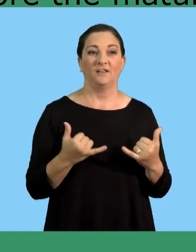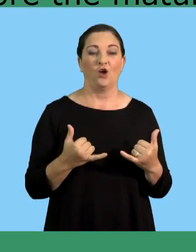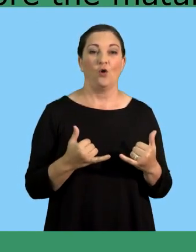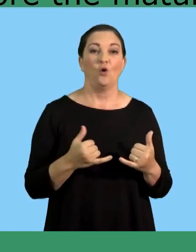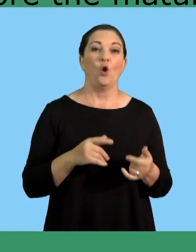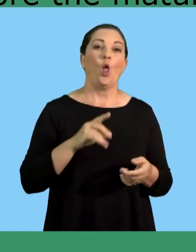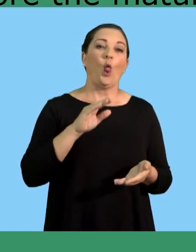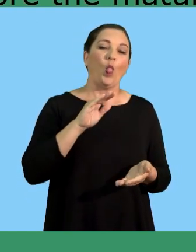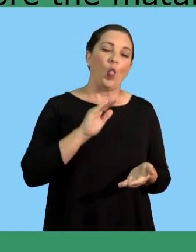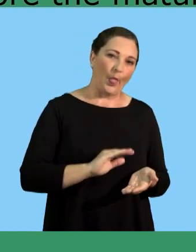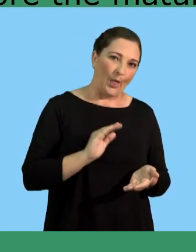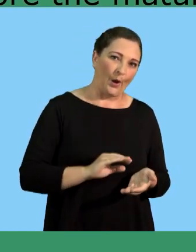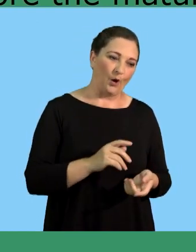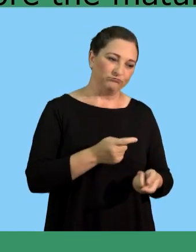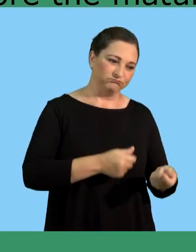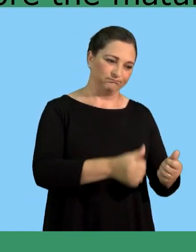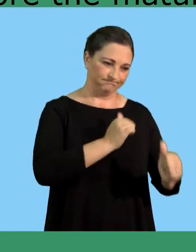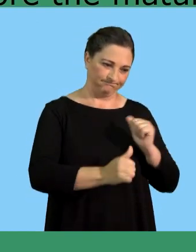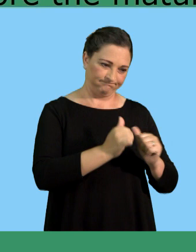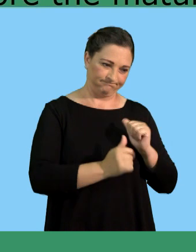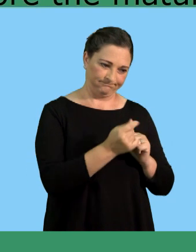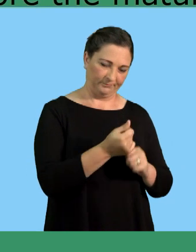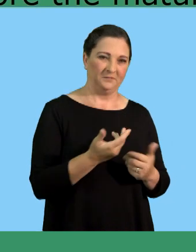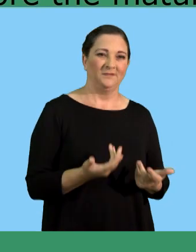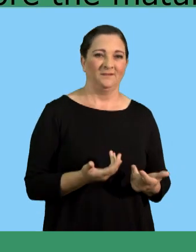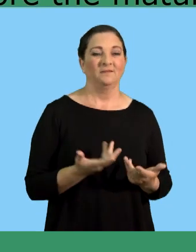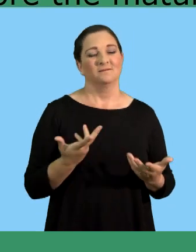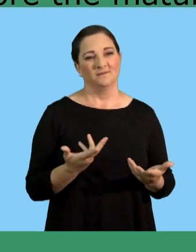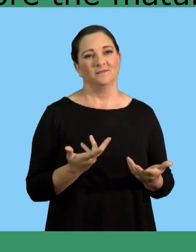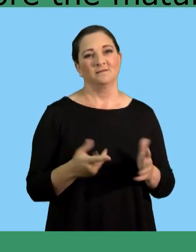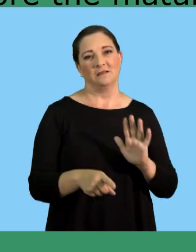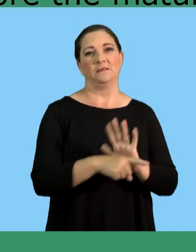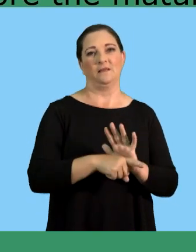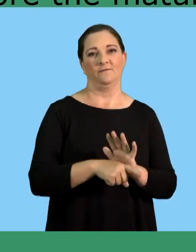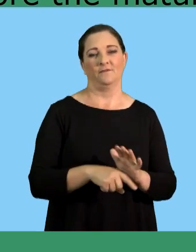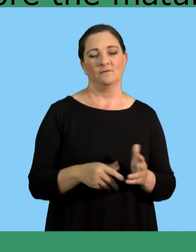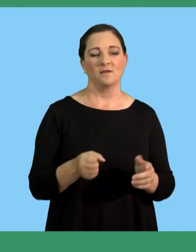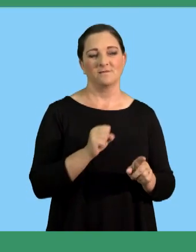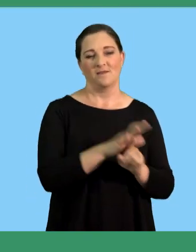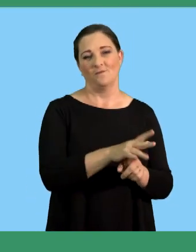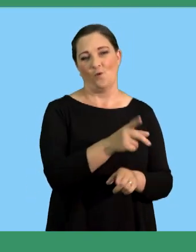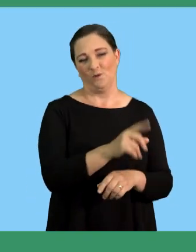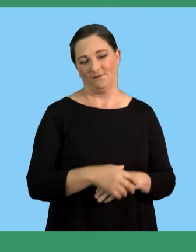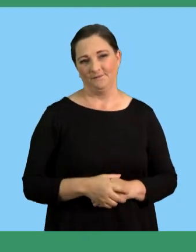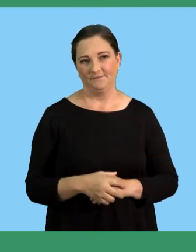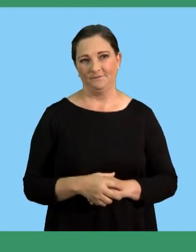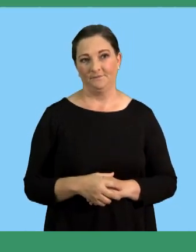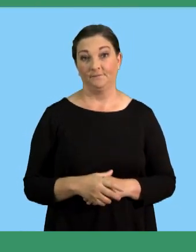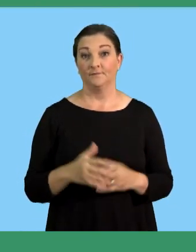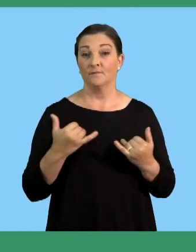low returns as compared to other investments. So that is the impact of your fixed deposit.